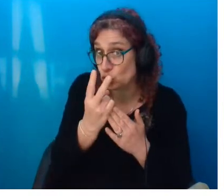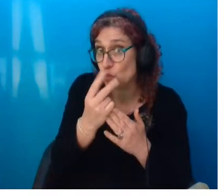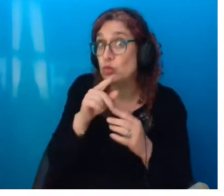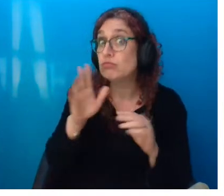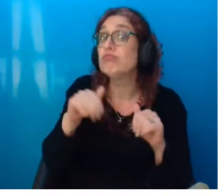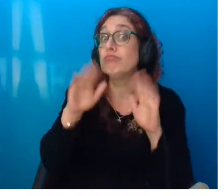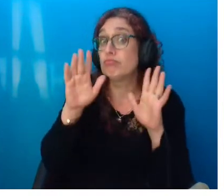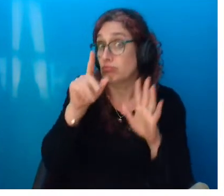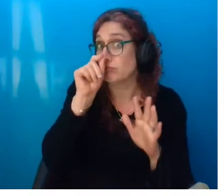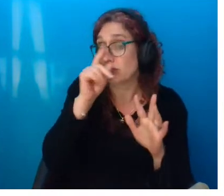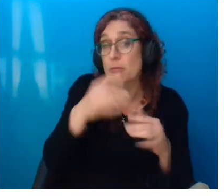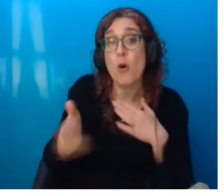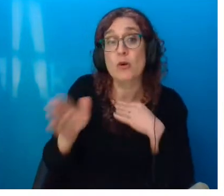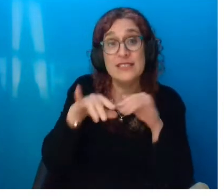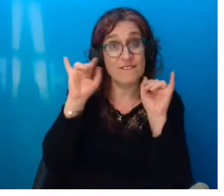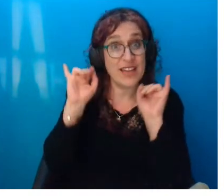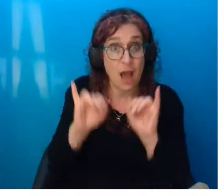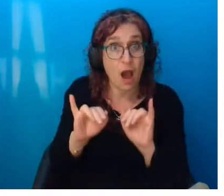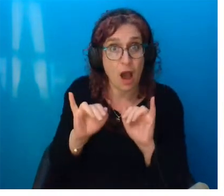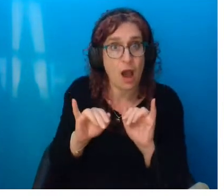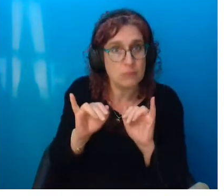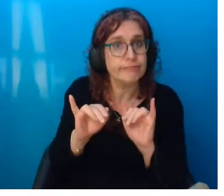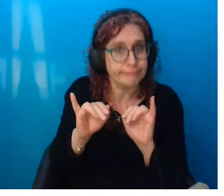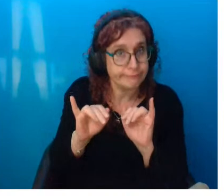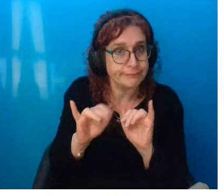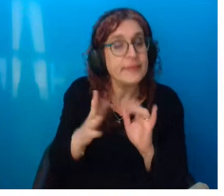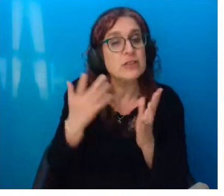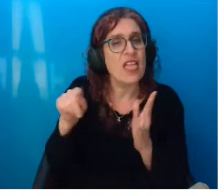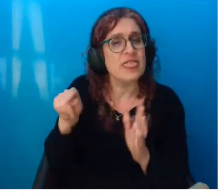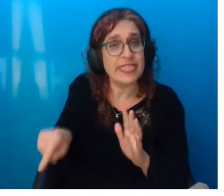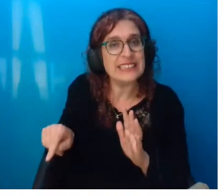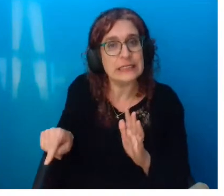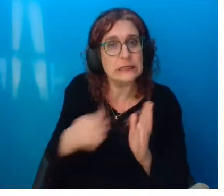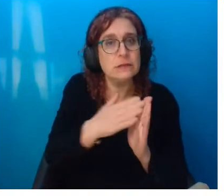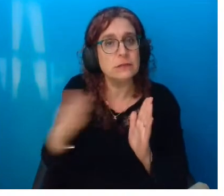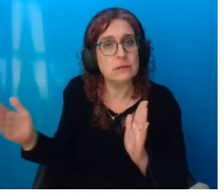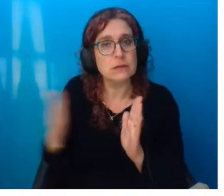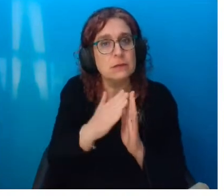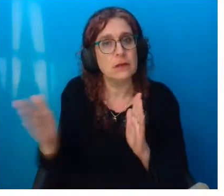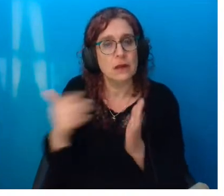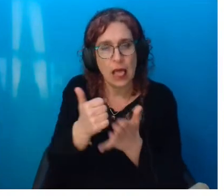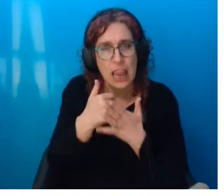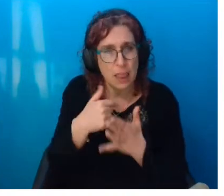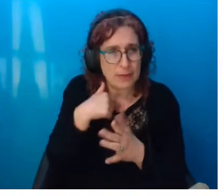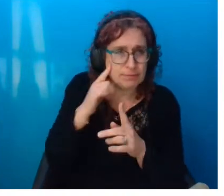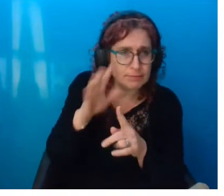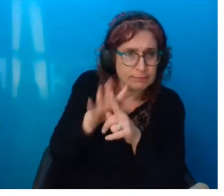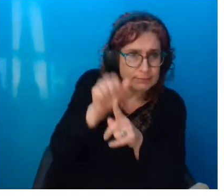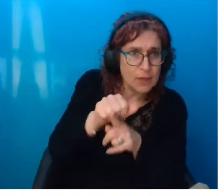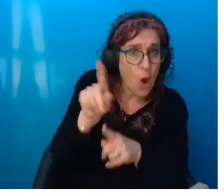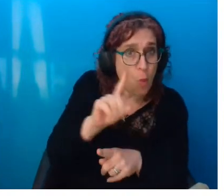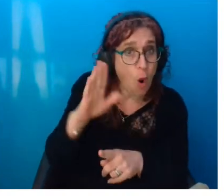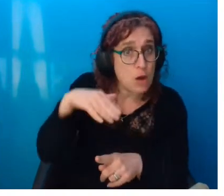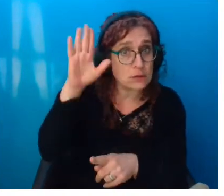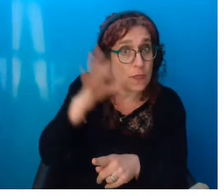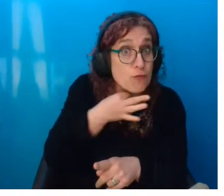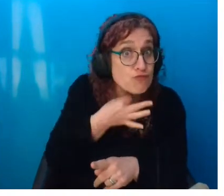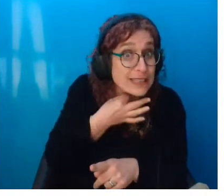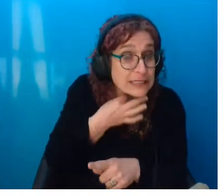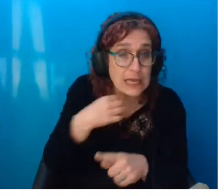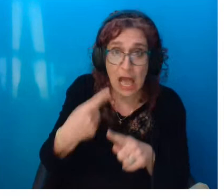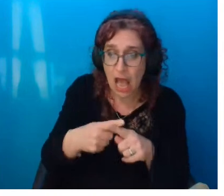severe reaction. So we use that as a tool generally to guide risk assessment and often prescription of adrenaline